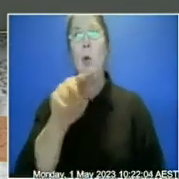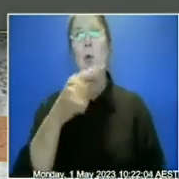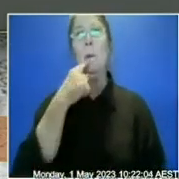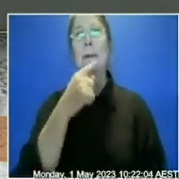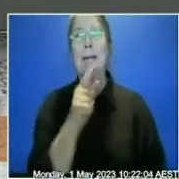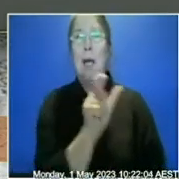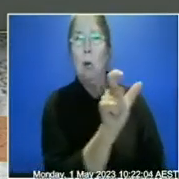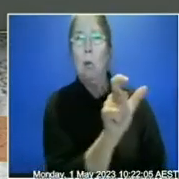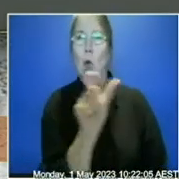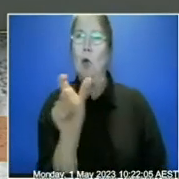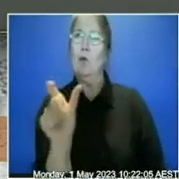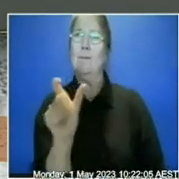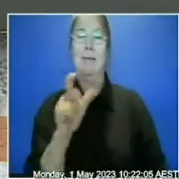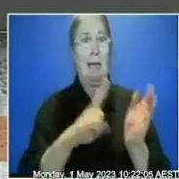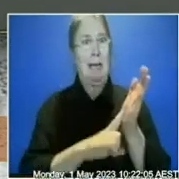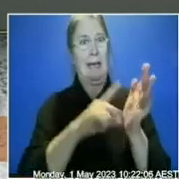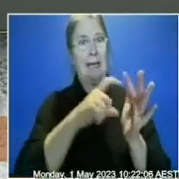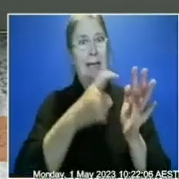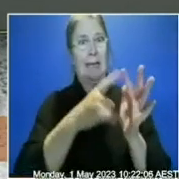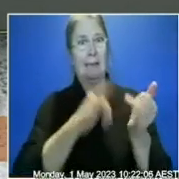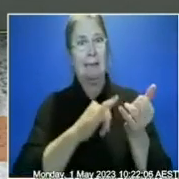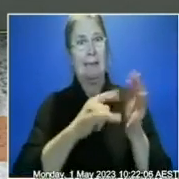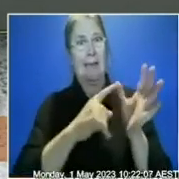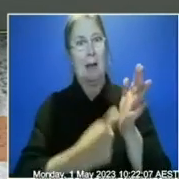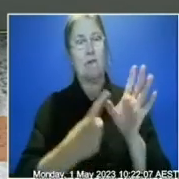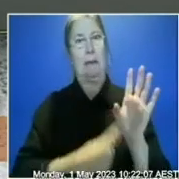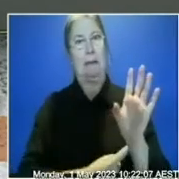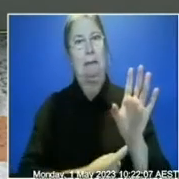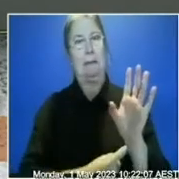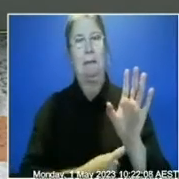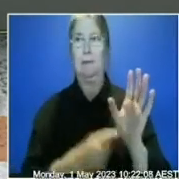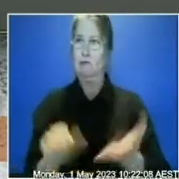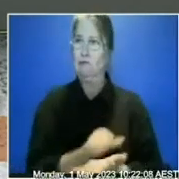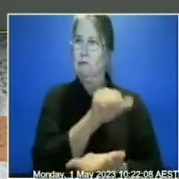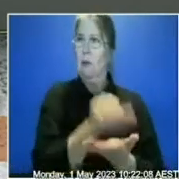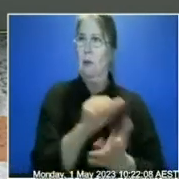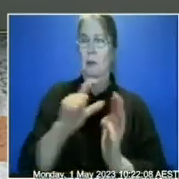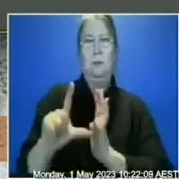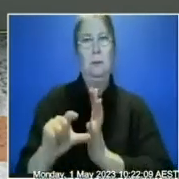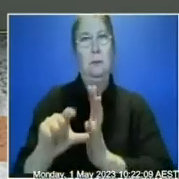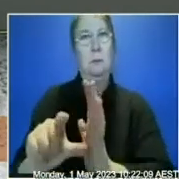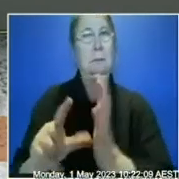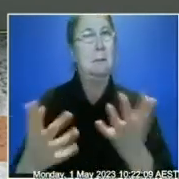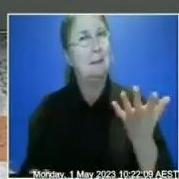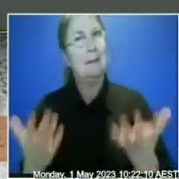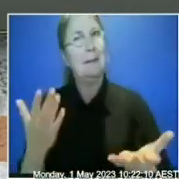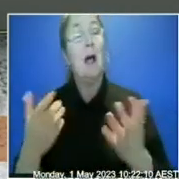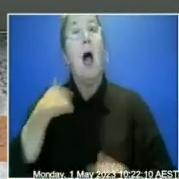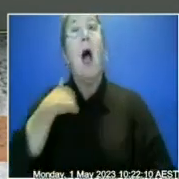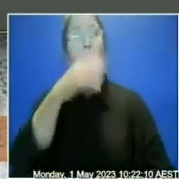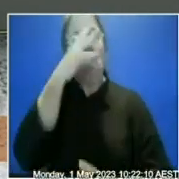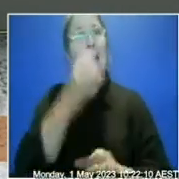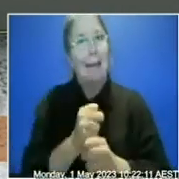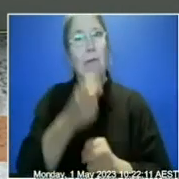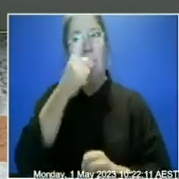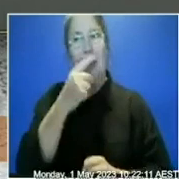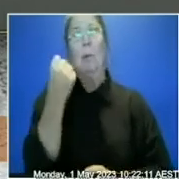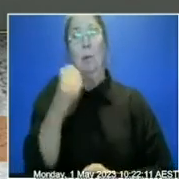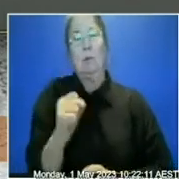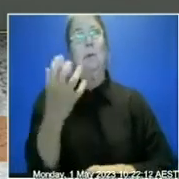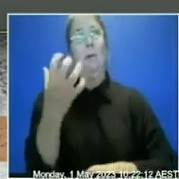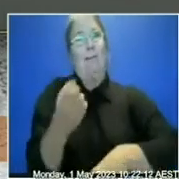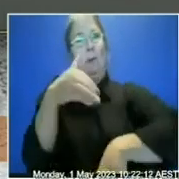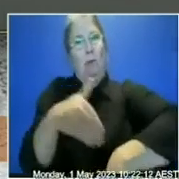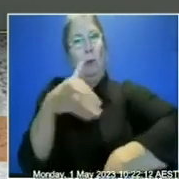and treatment that they need. Are you aware that the legislation only gives a parent 2 years to sort themselves out before